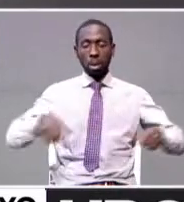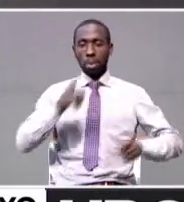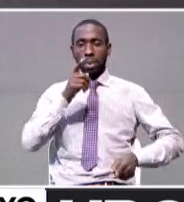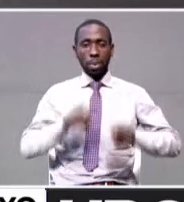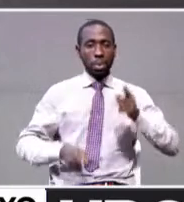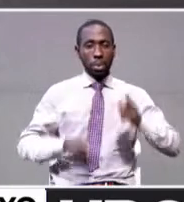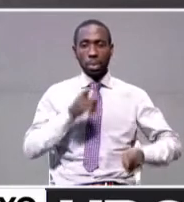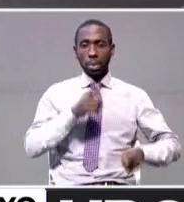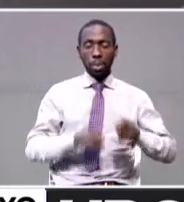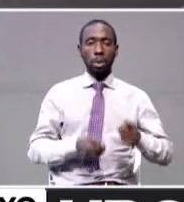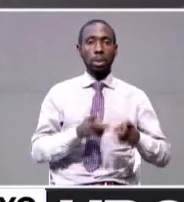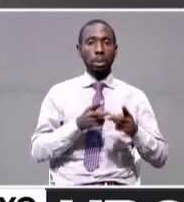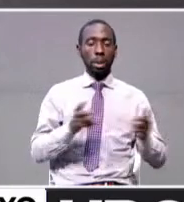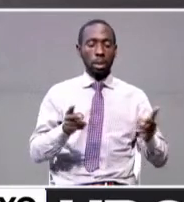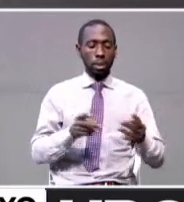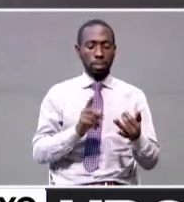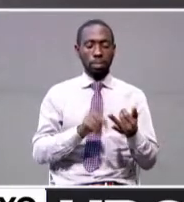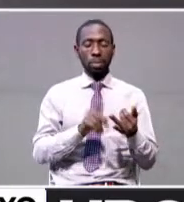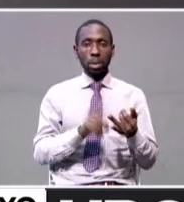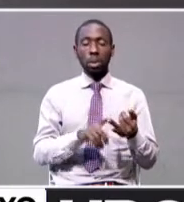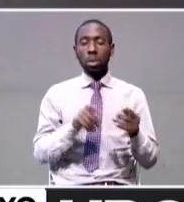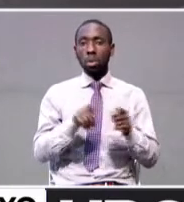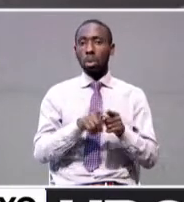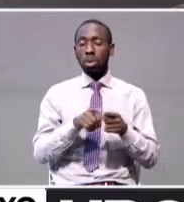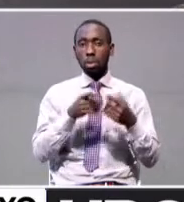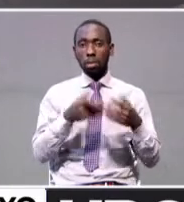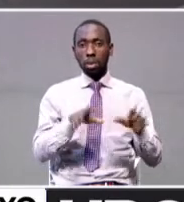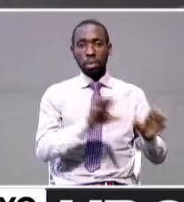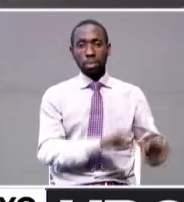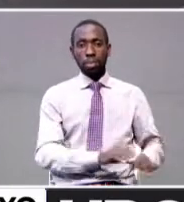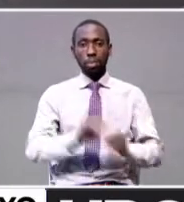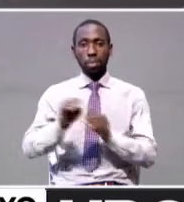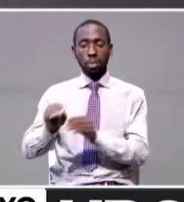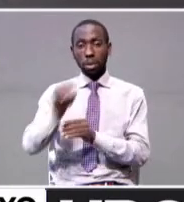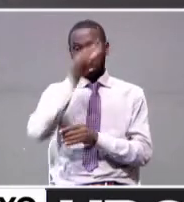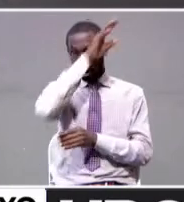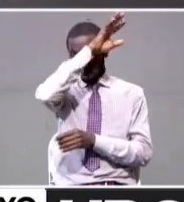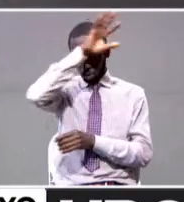egy'enjawulo ate tudde e Queen Elizabeth